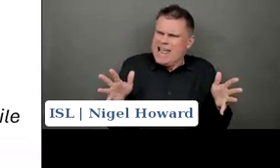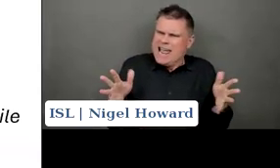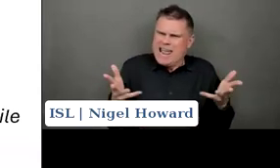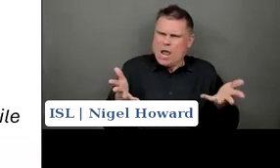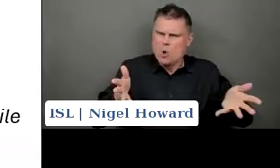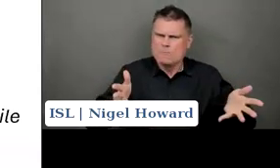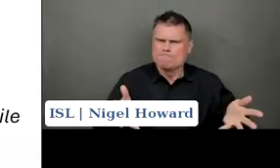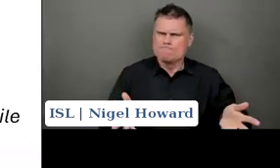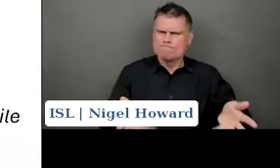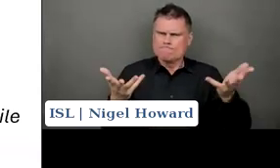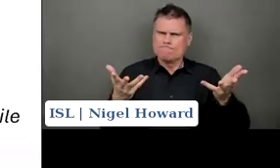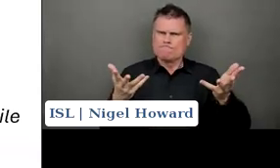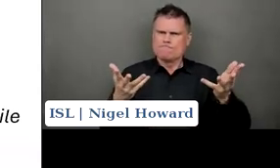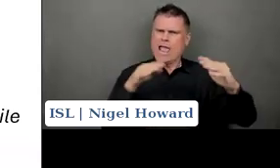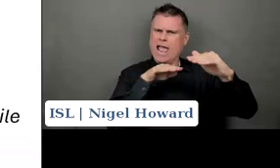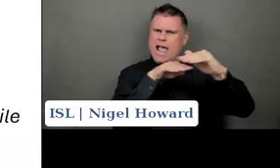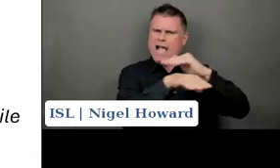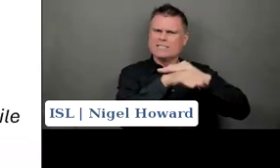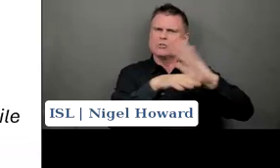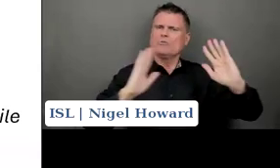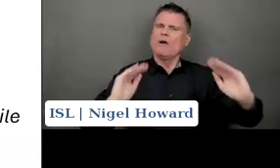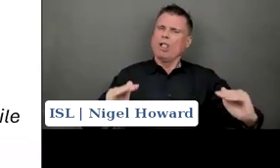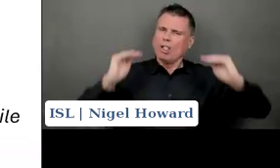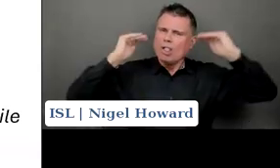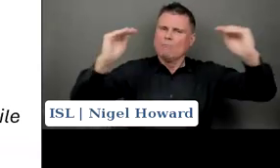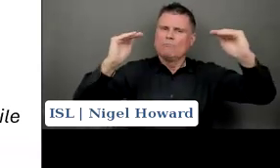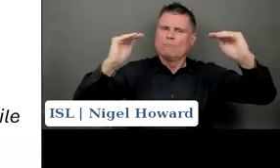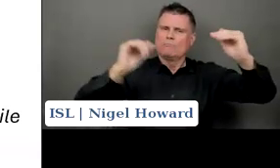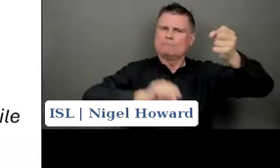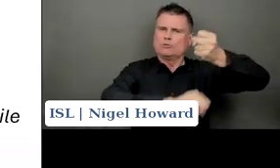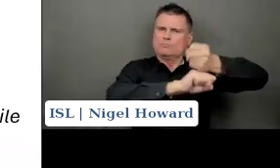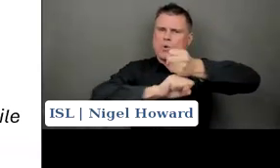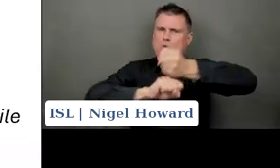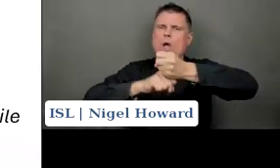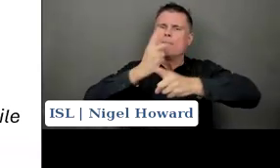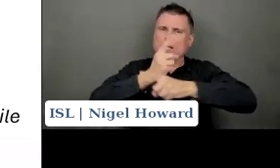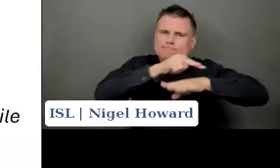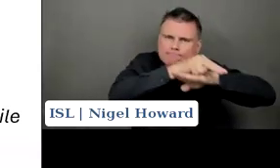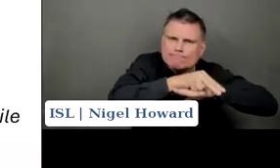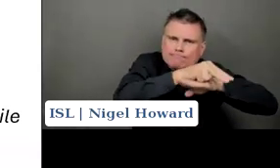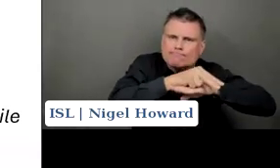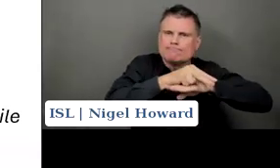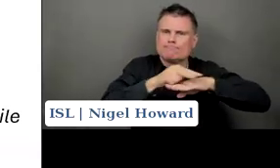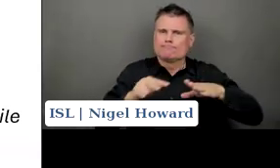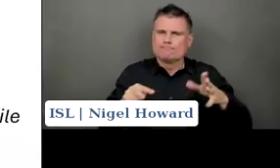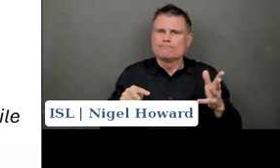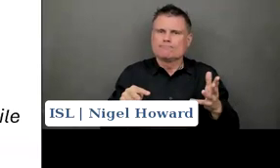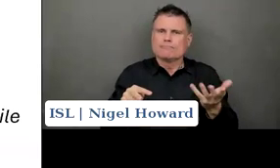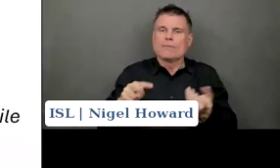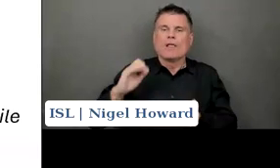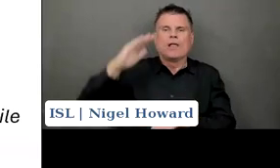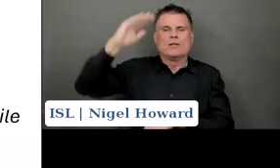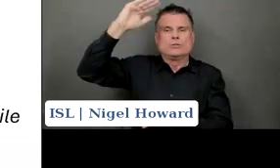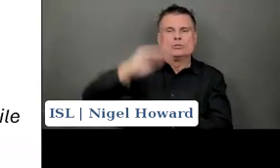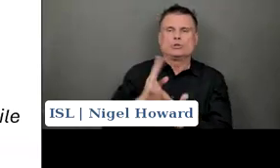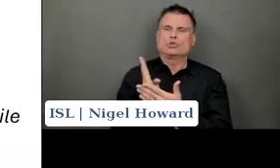and support while also reducing some of the gender inequalities that are driven, especially by unpaid care and support. So